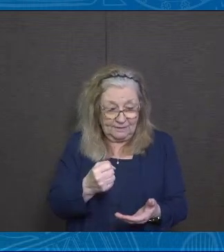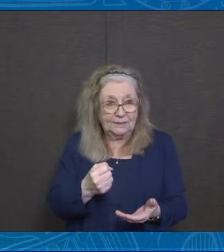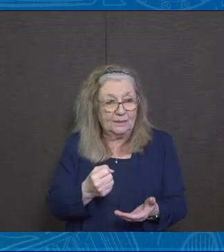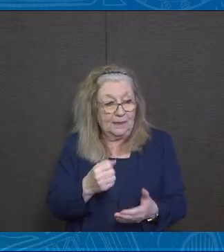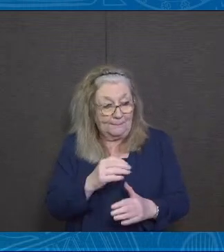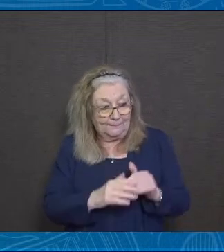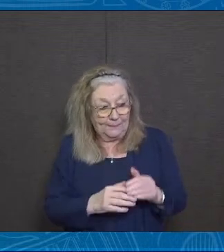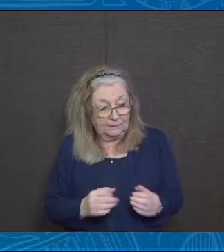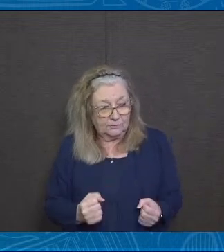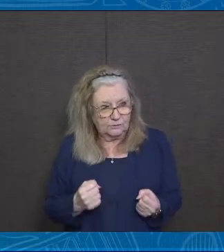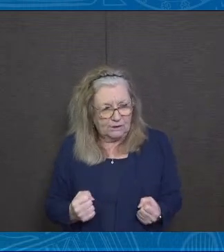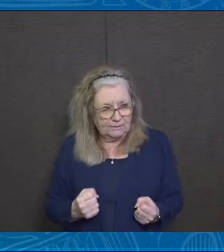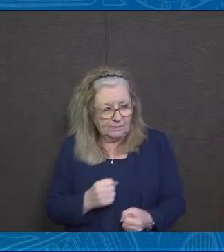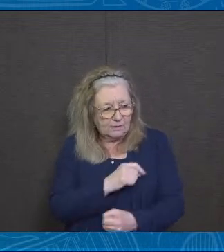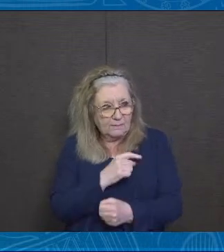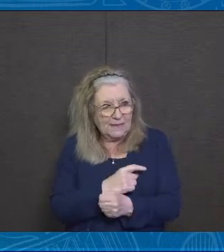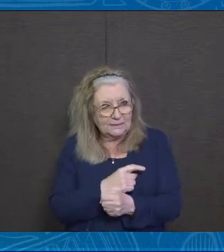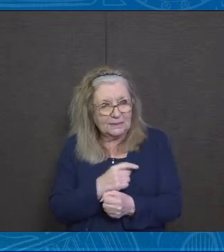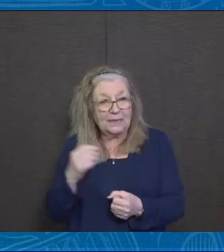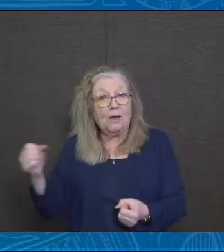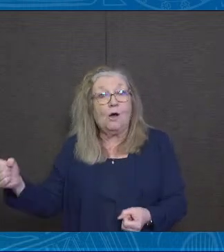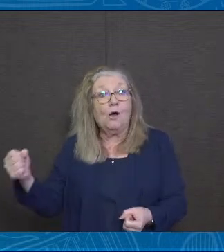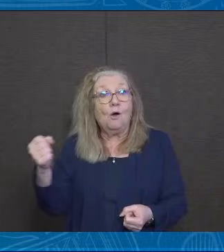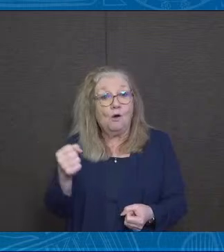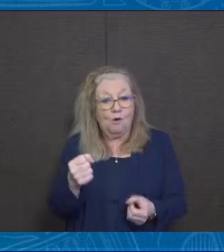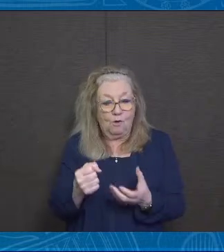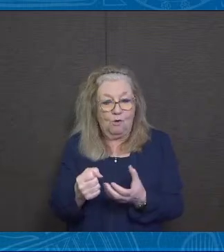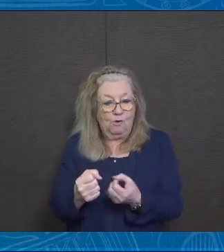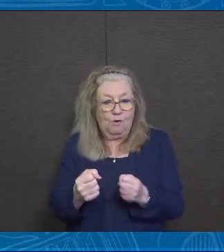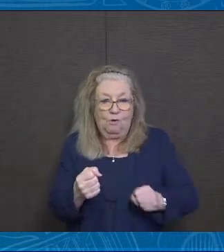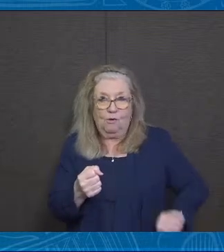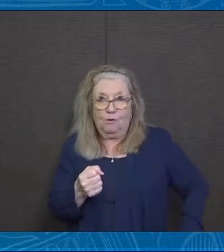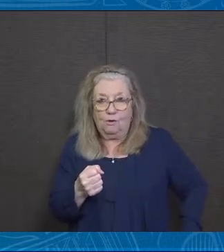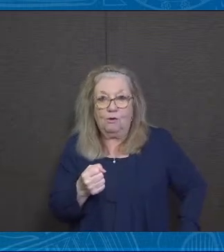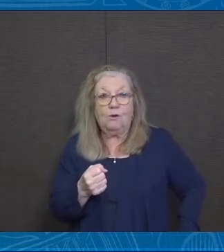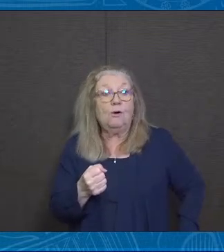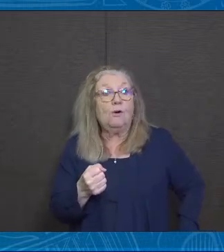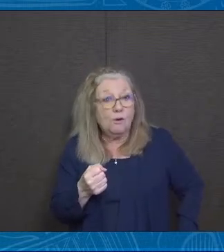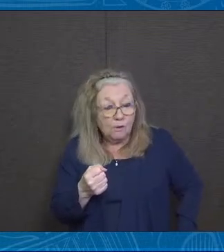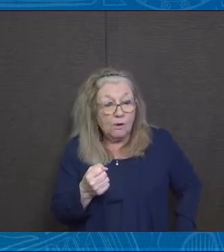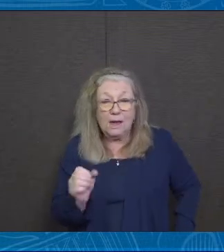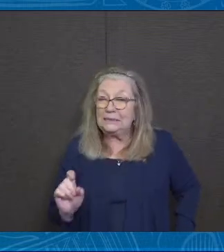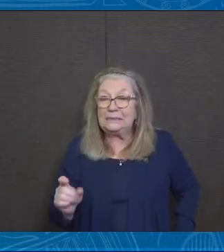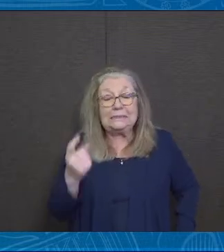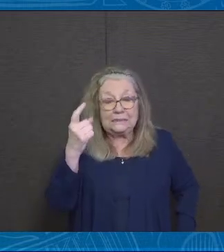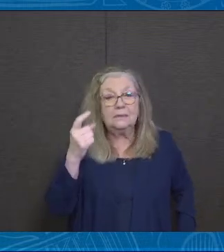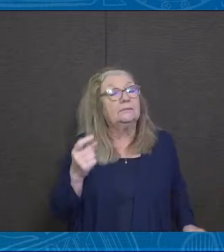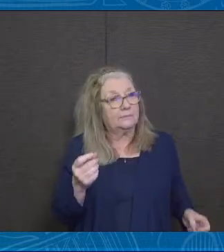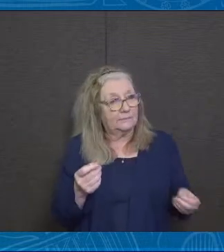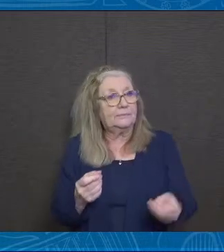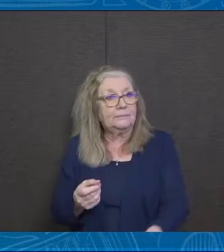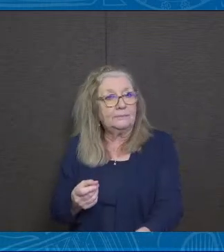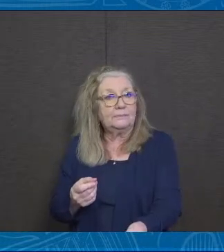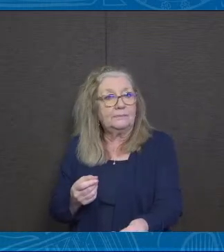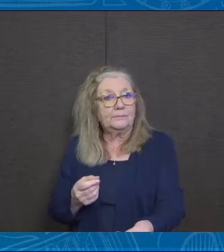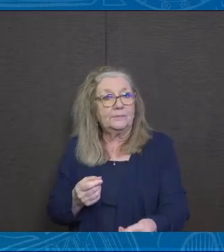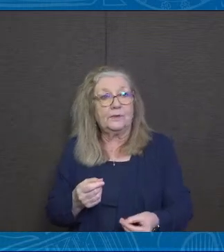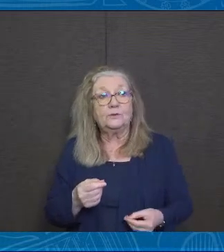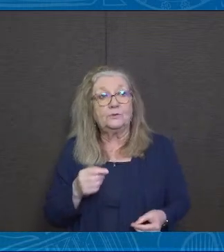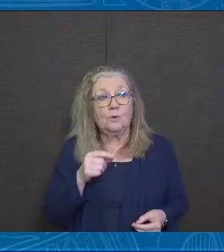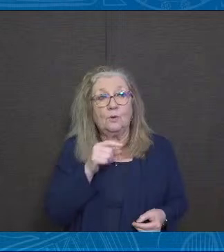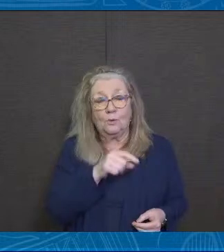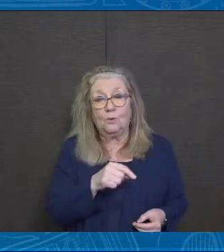capacity and gaps, or do you backload it? And in the case of Fiji, it looks like they put aside a lot of